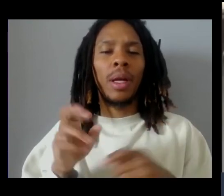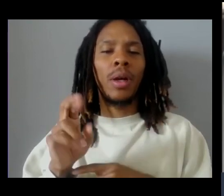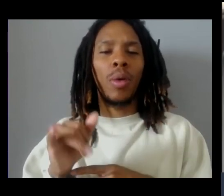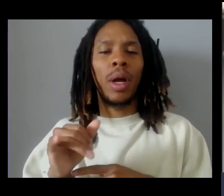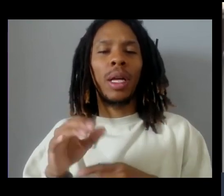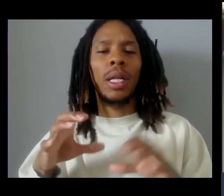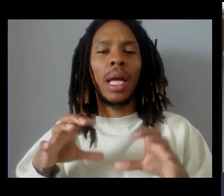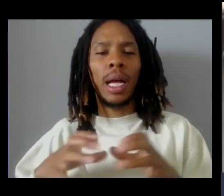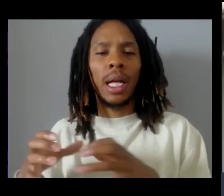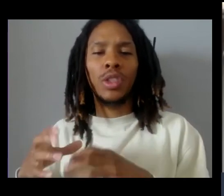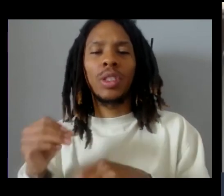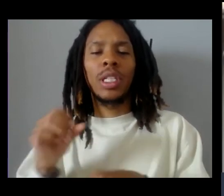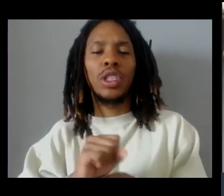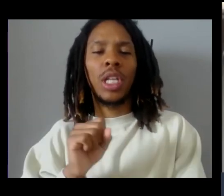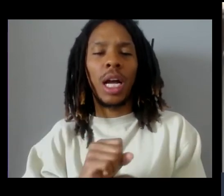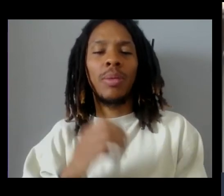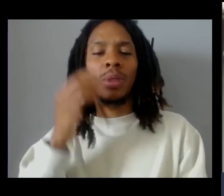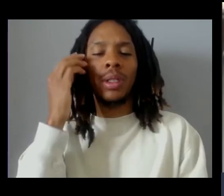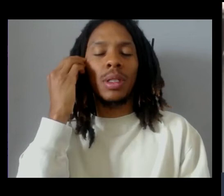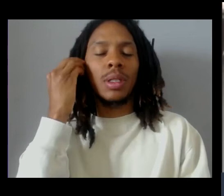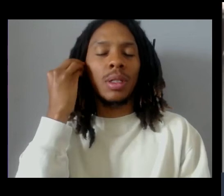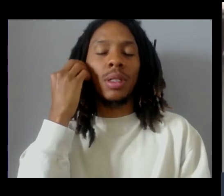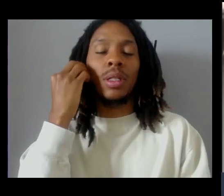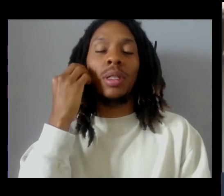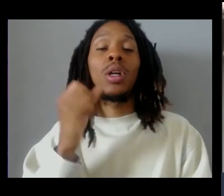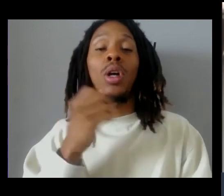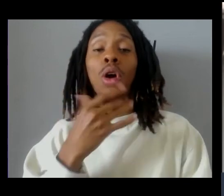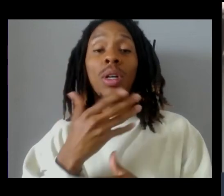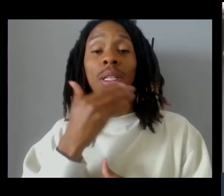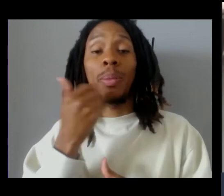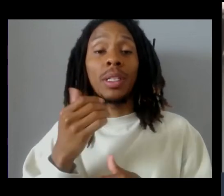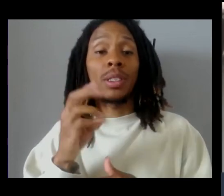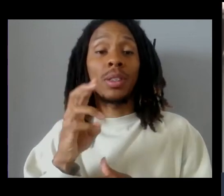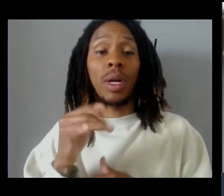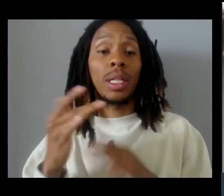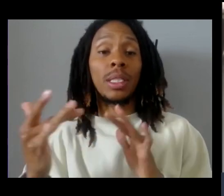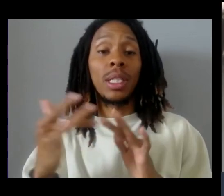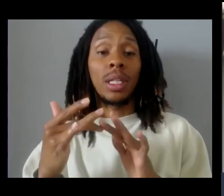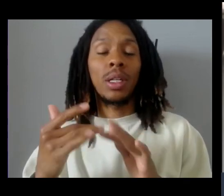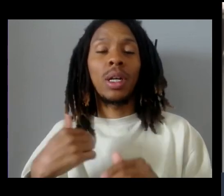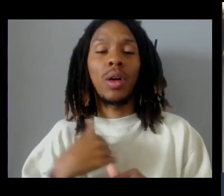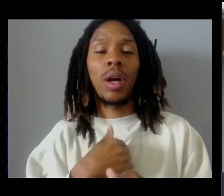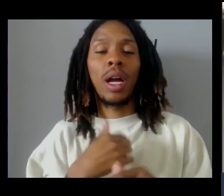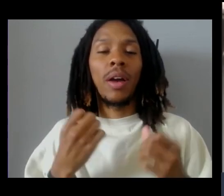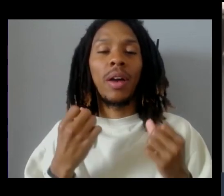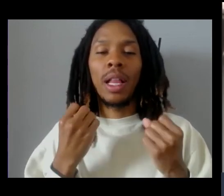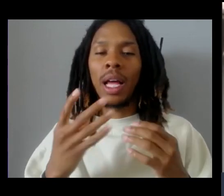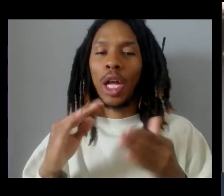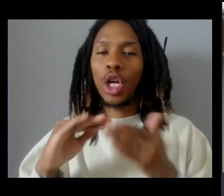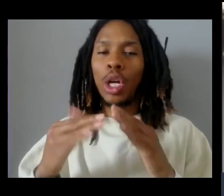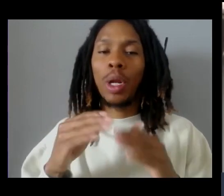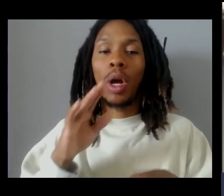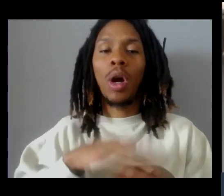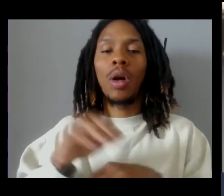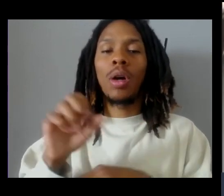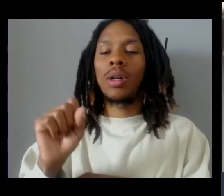and jobs. And so, what's the best way to get in touch? We have a lot of the Ray community is on Slack. We have a